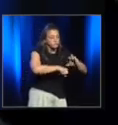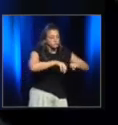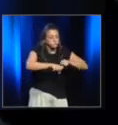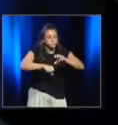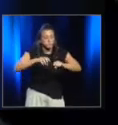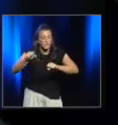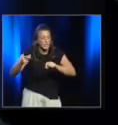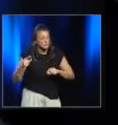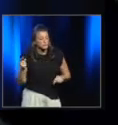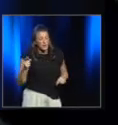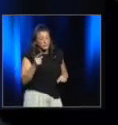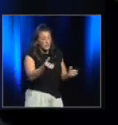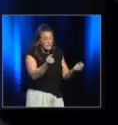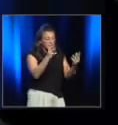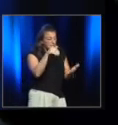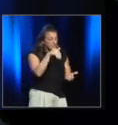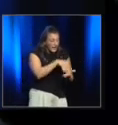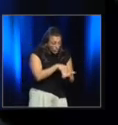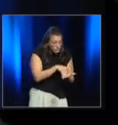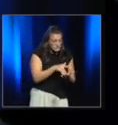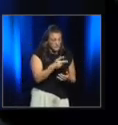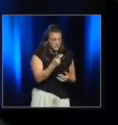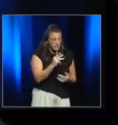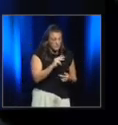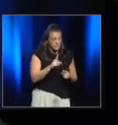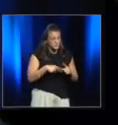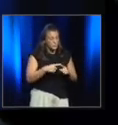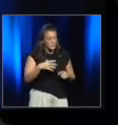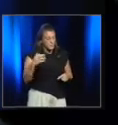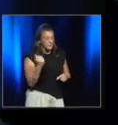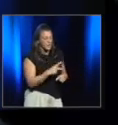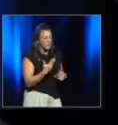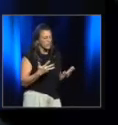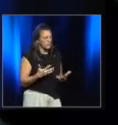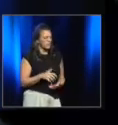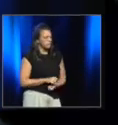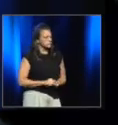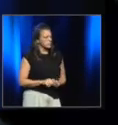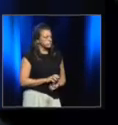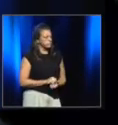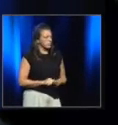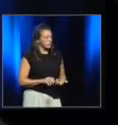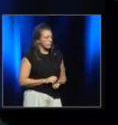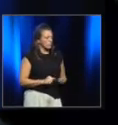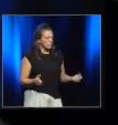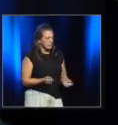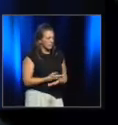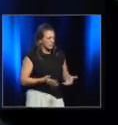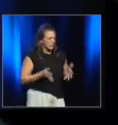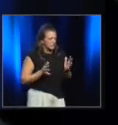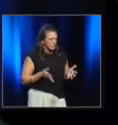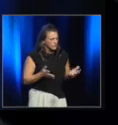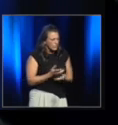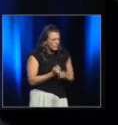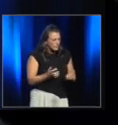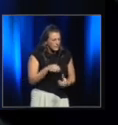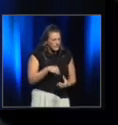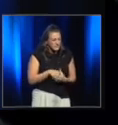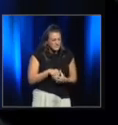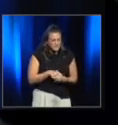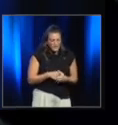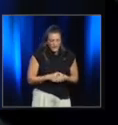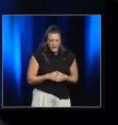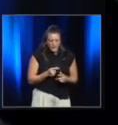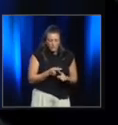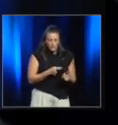thousands of kilometres, and by the time they come back, they've digested whatever food they had, or whatever food they have in their stomach would have been from a very local